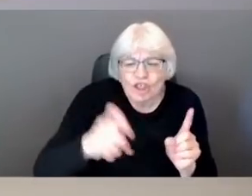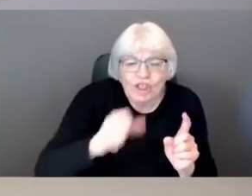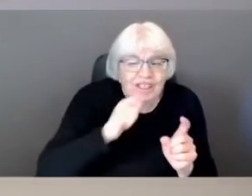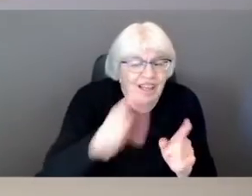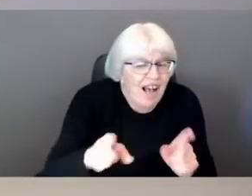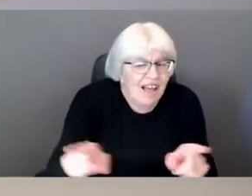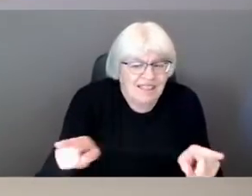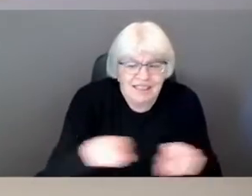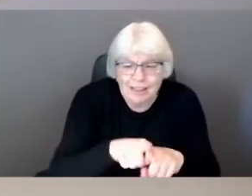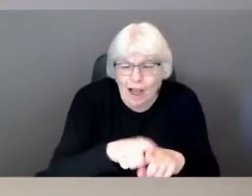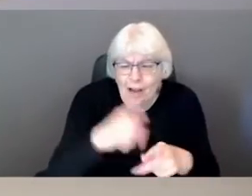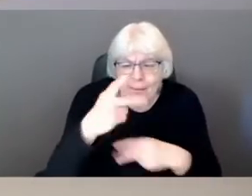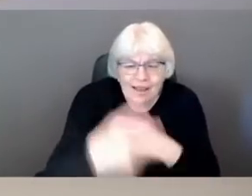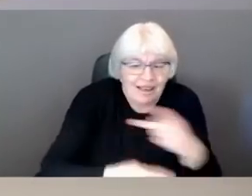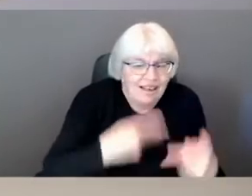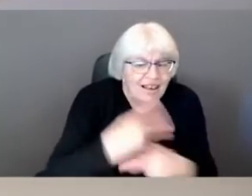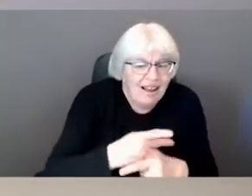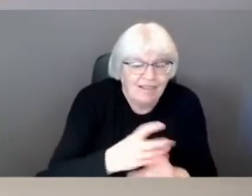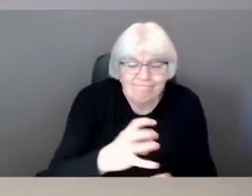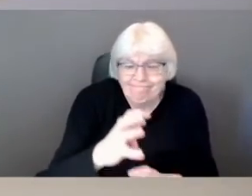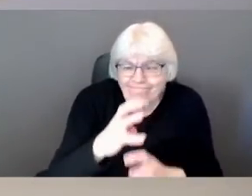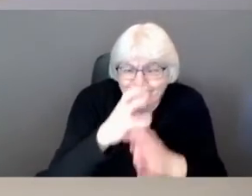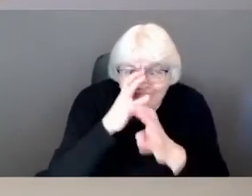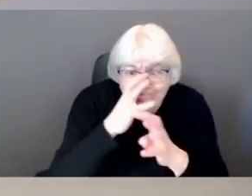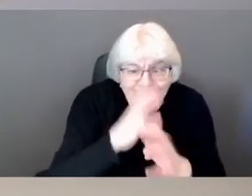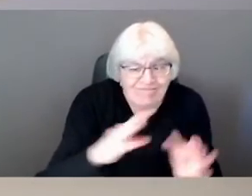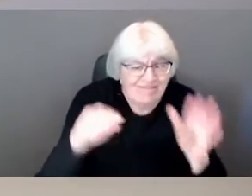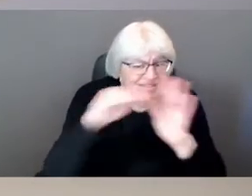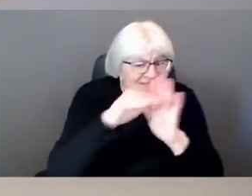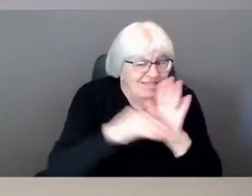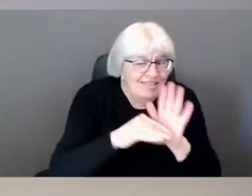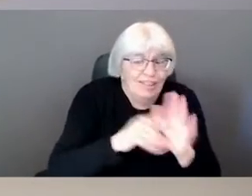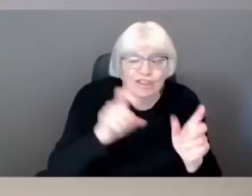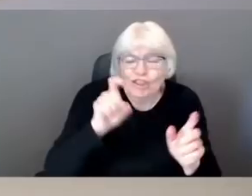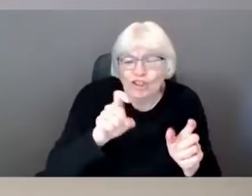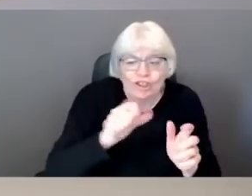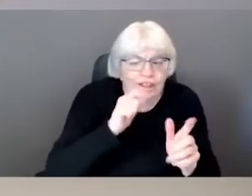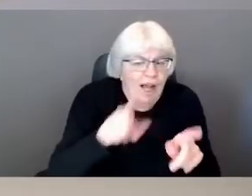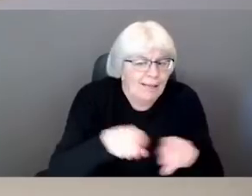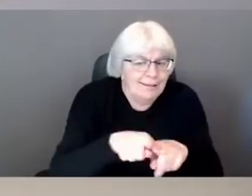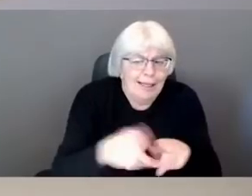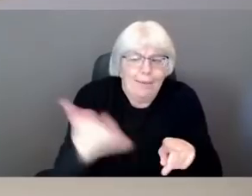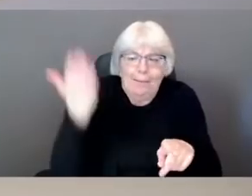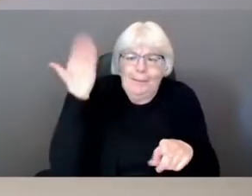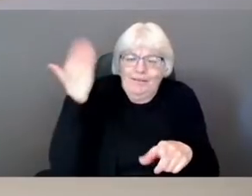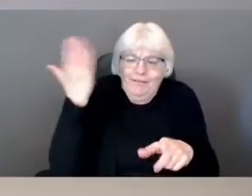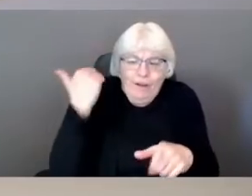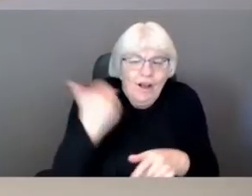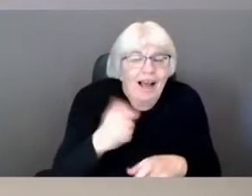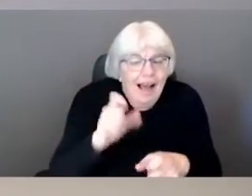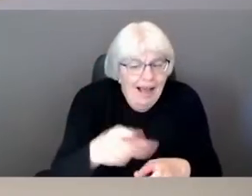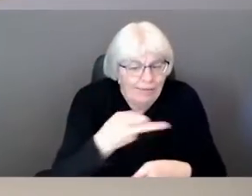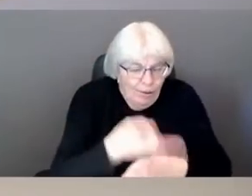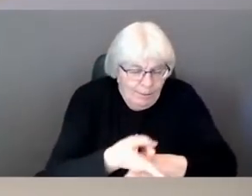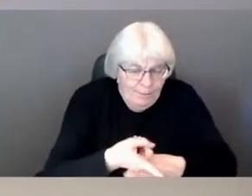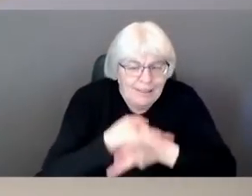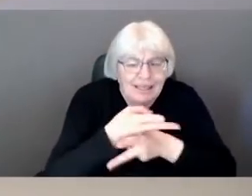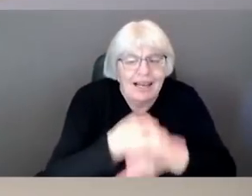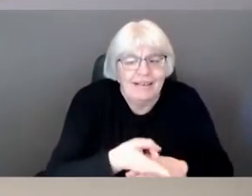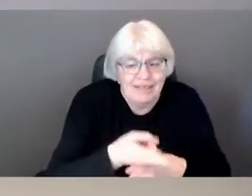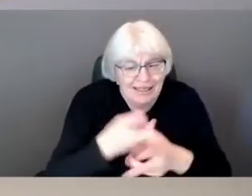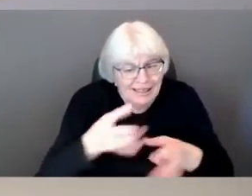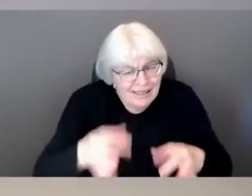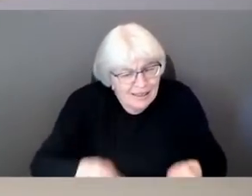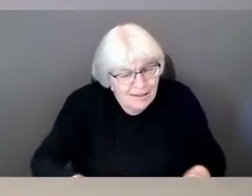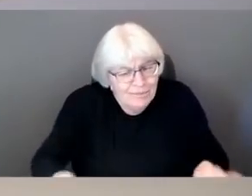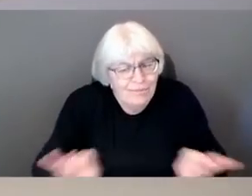measures. But we definitely want to make sure people have access to testing